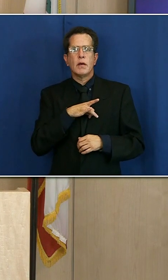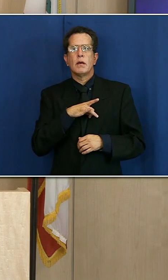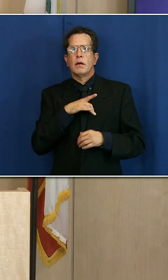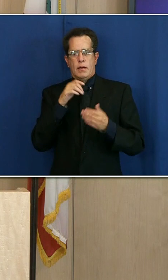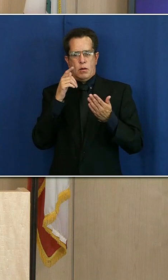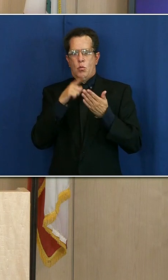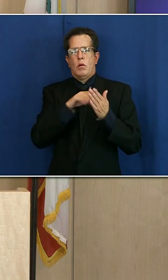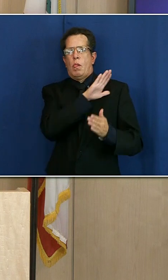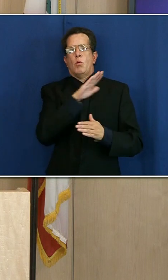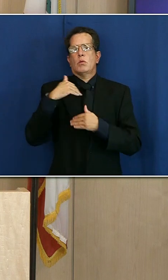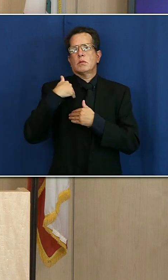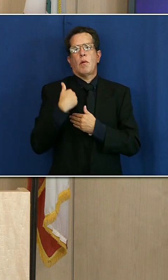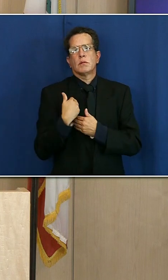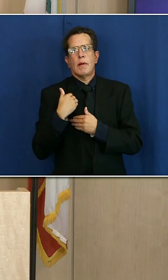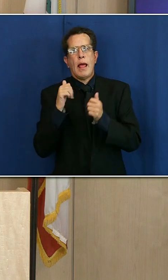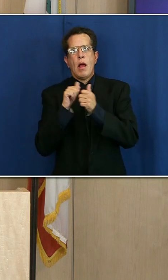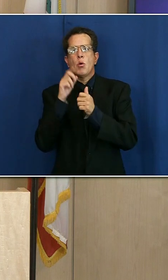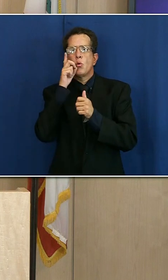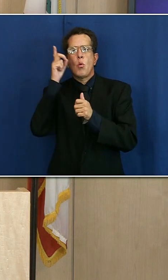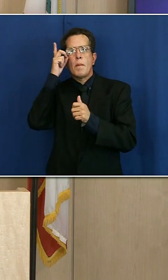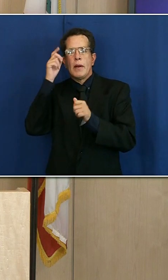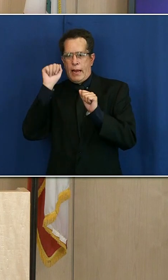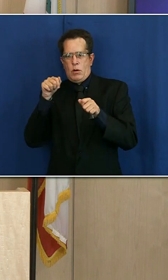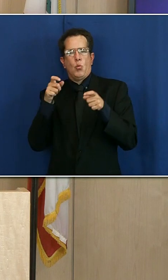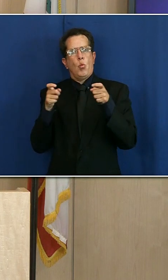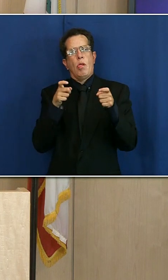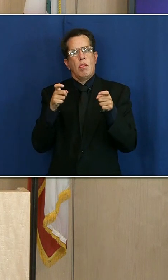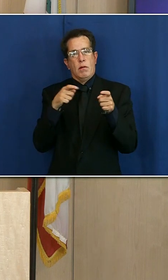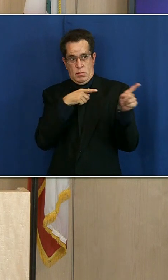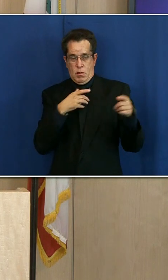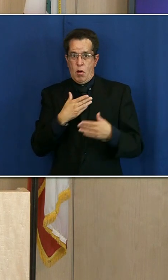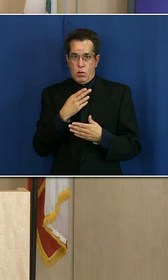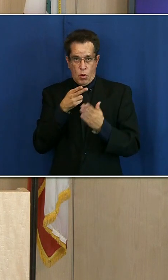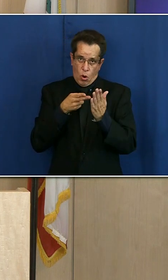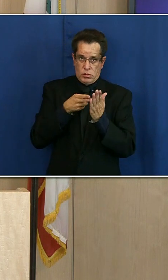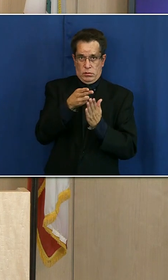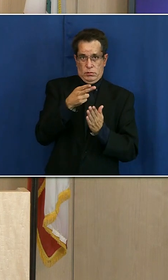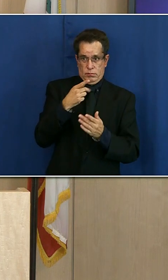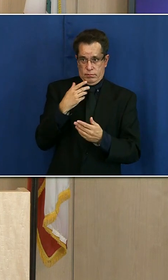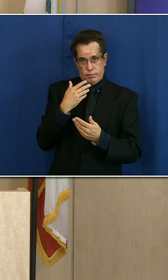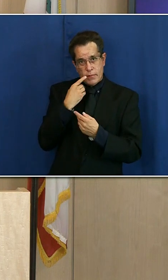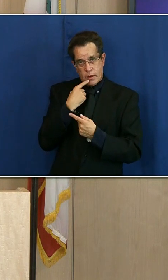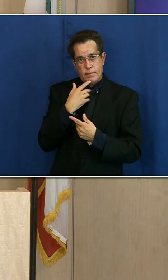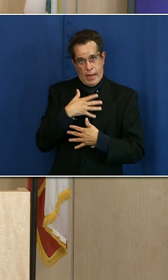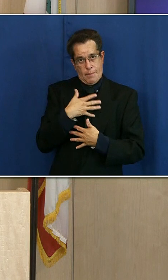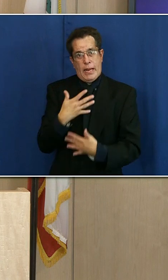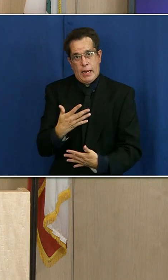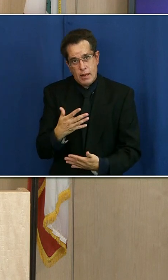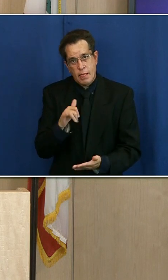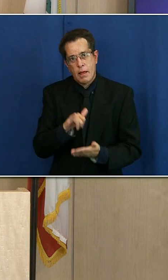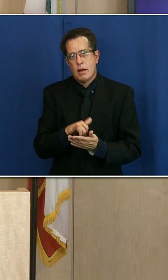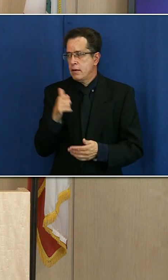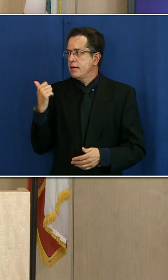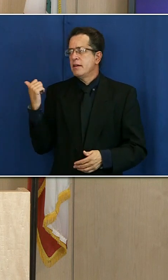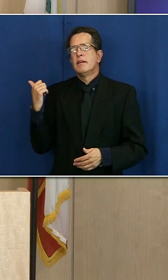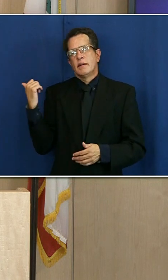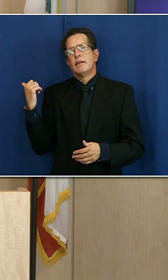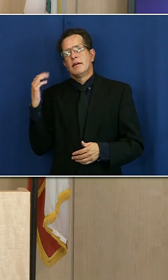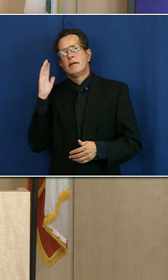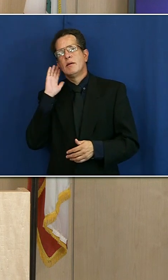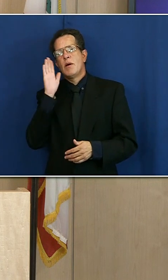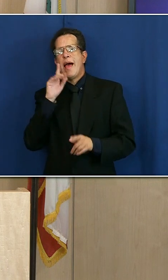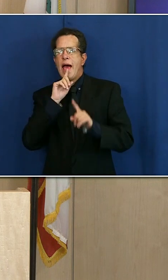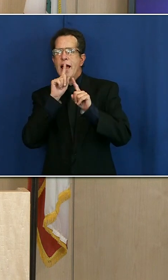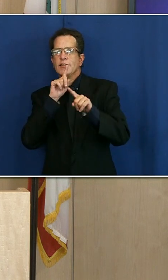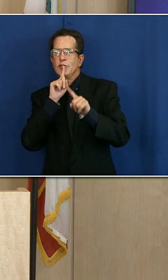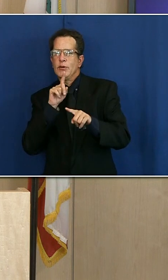dorms designated for students with COVID cleaned and maintained? All right, thank you for the question. I am going to answer all parts to the best of my ability, and please help me